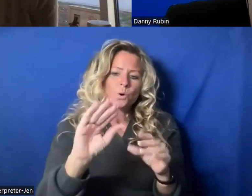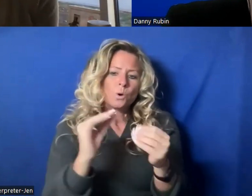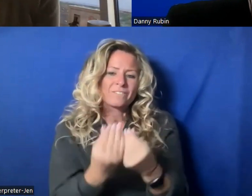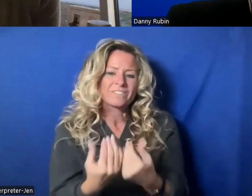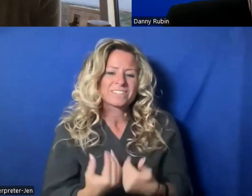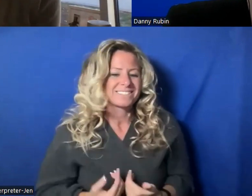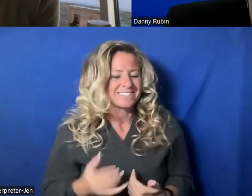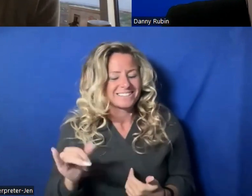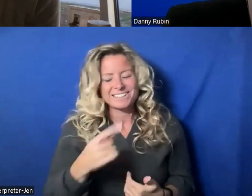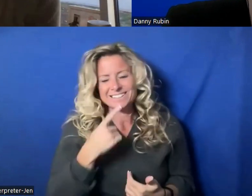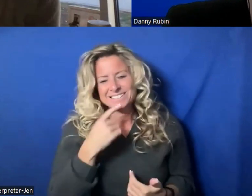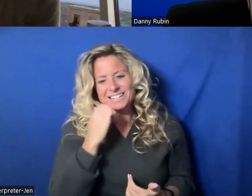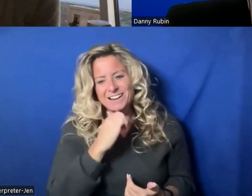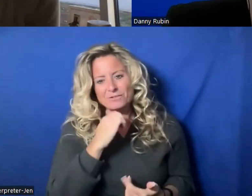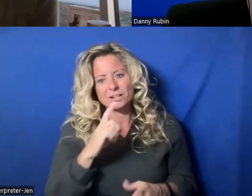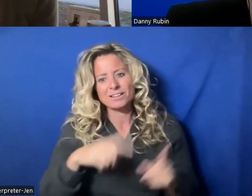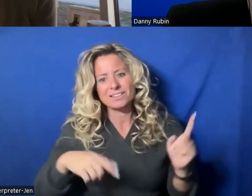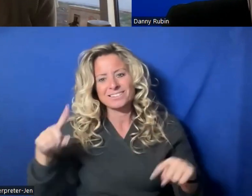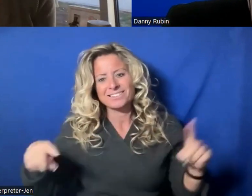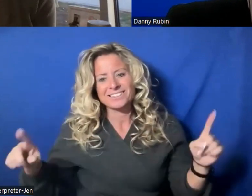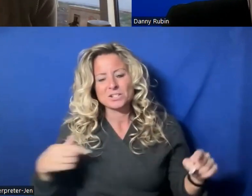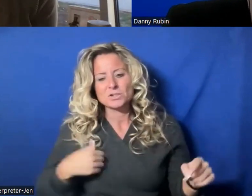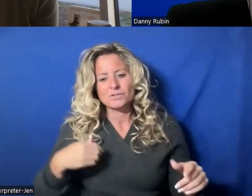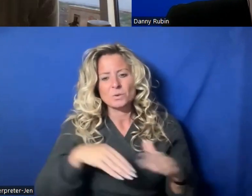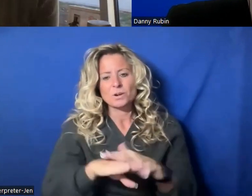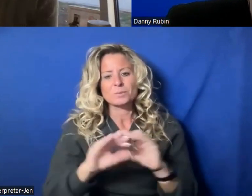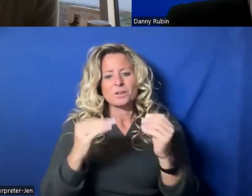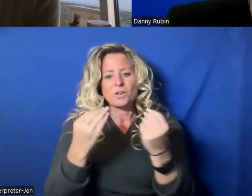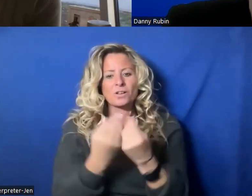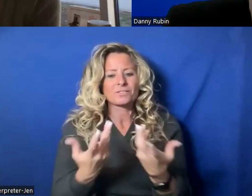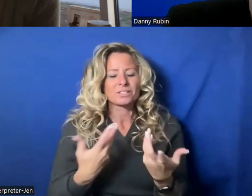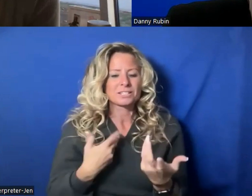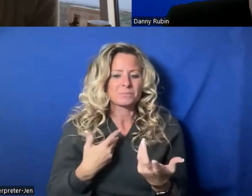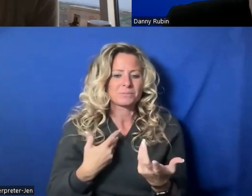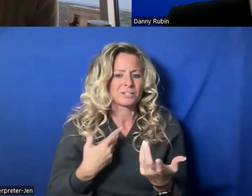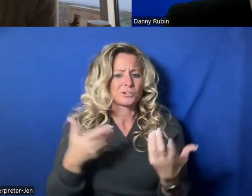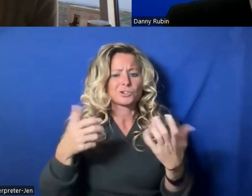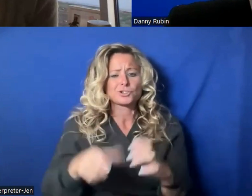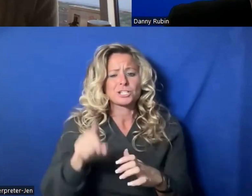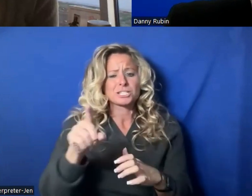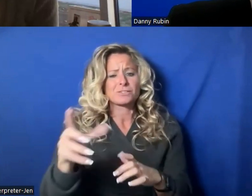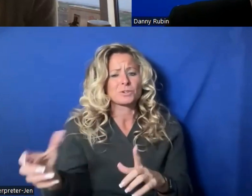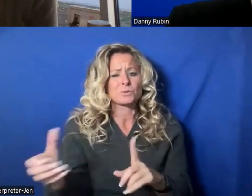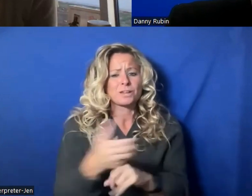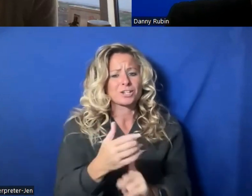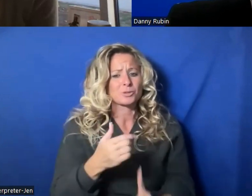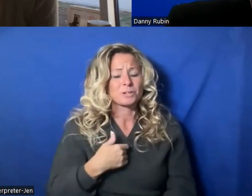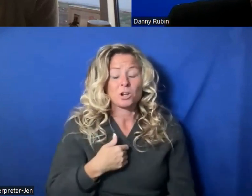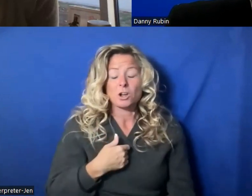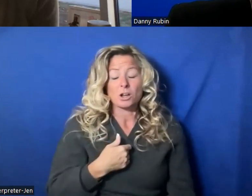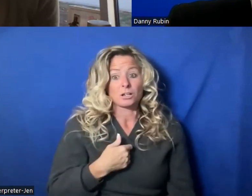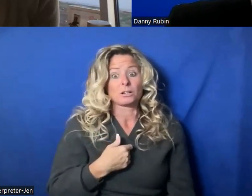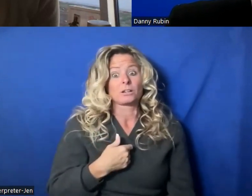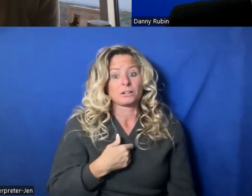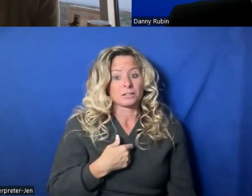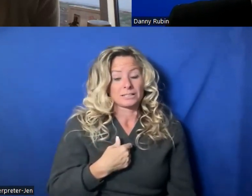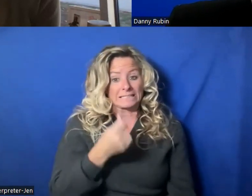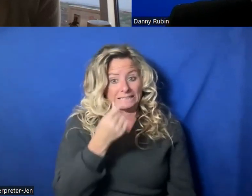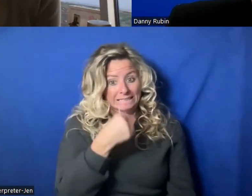Well, like I said, every day is so different. So if you walk in my office with a resume, the odds of you catching me are slim to none. So I would definitely